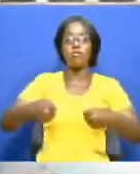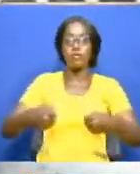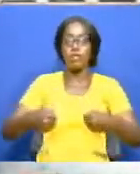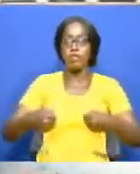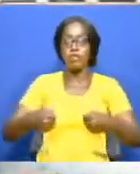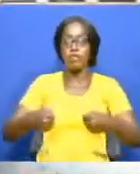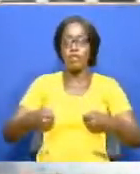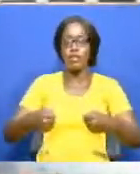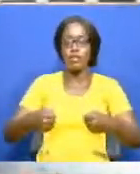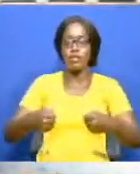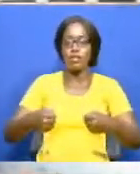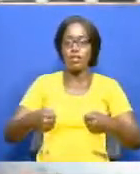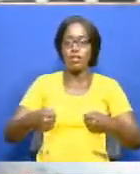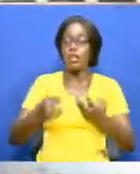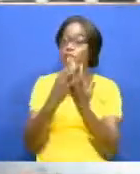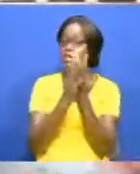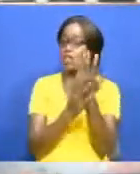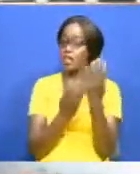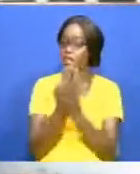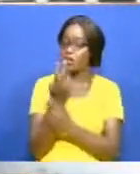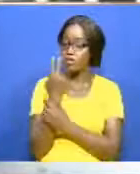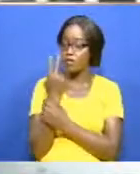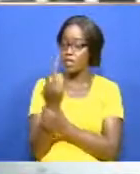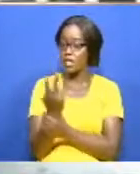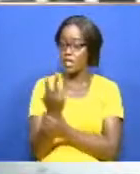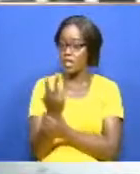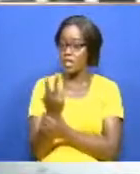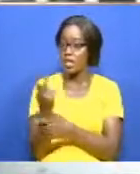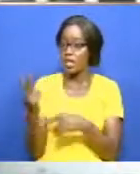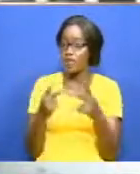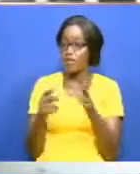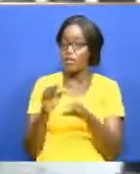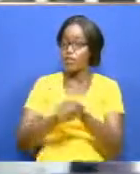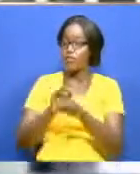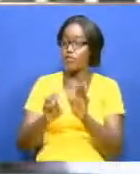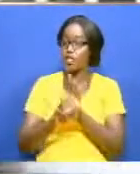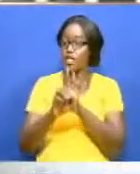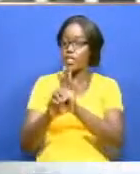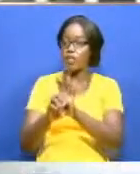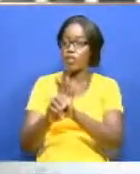make shoes. You have seen a very good example